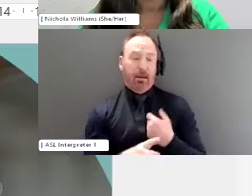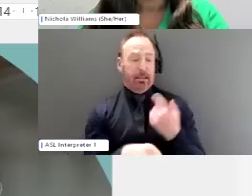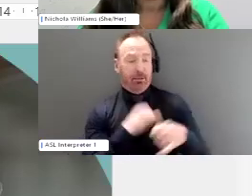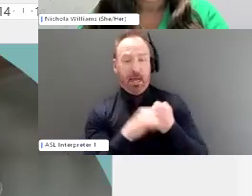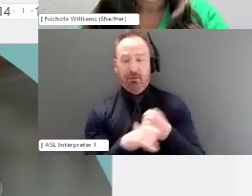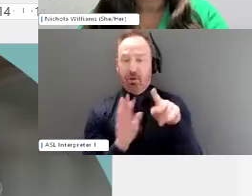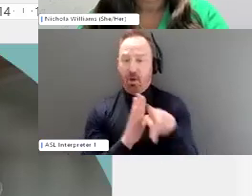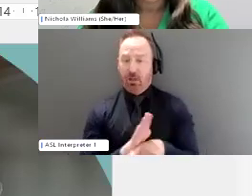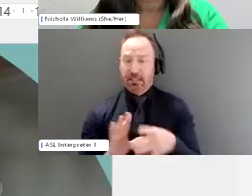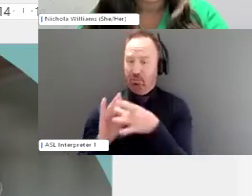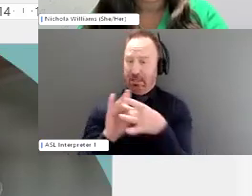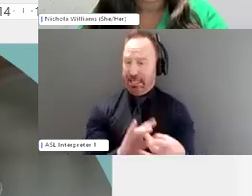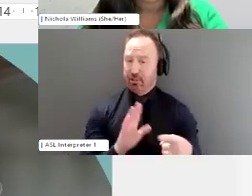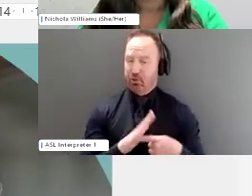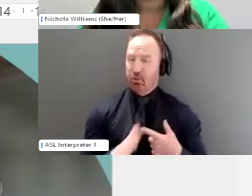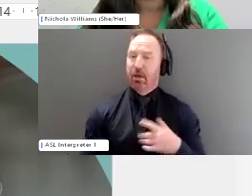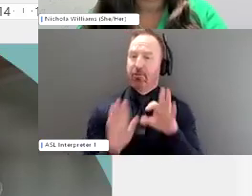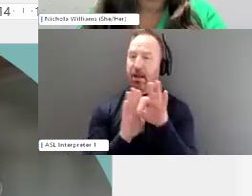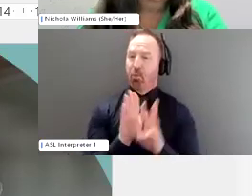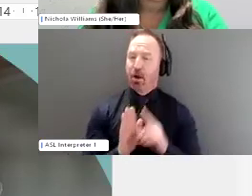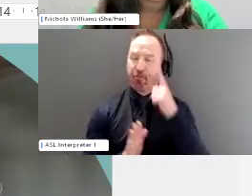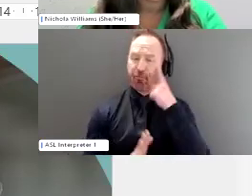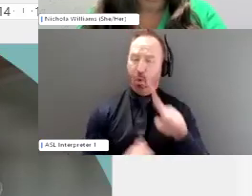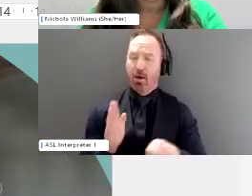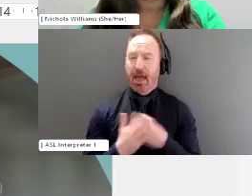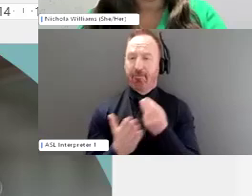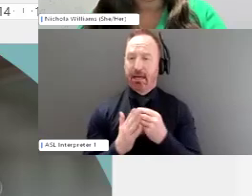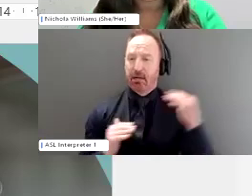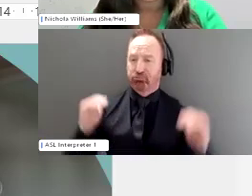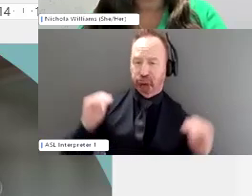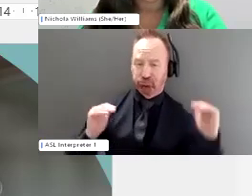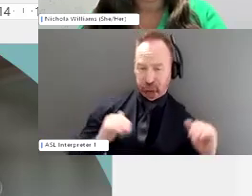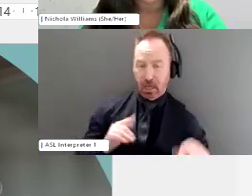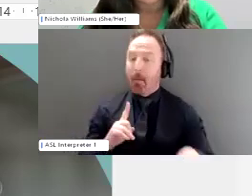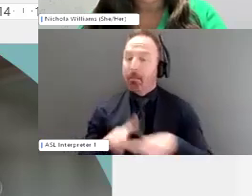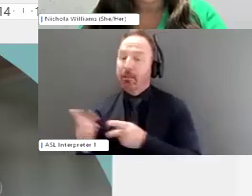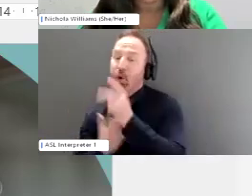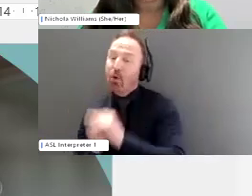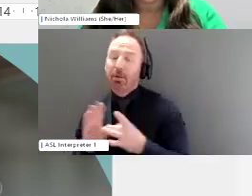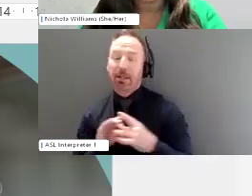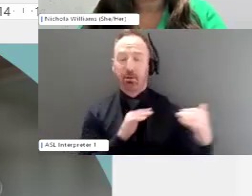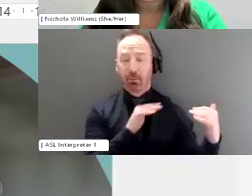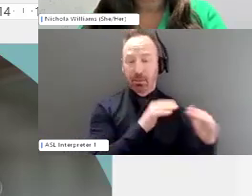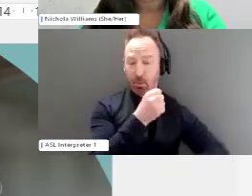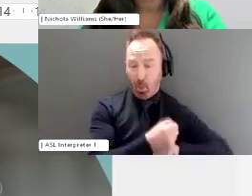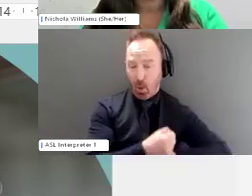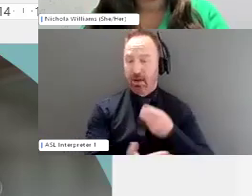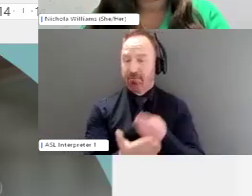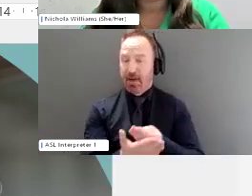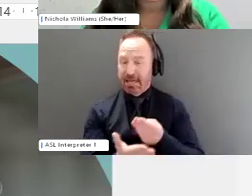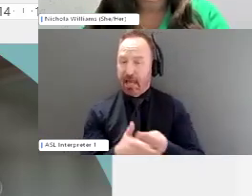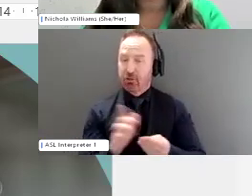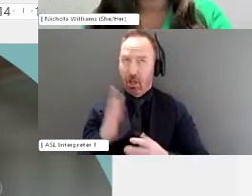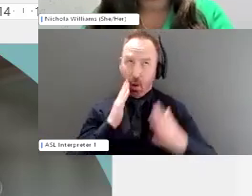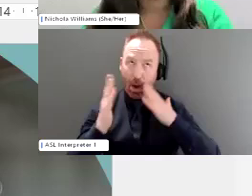We also do programs and peer support, from financial literacy to credit repair and course debt support. We offer a wide range of